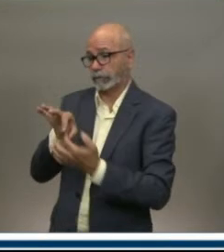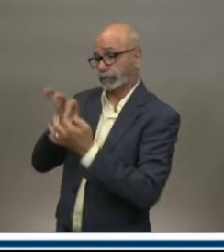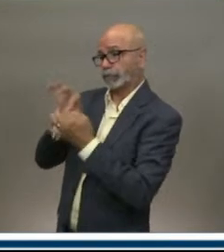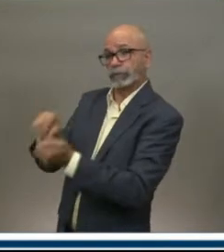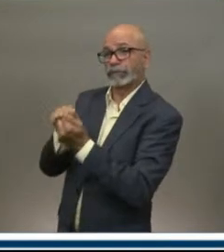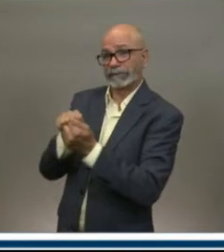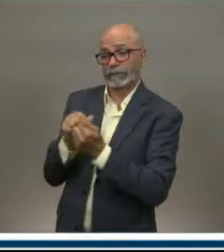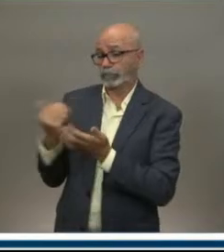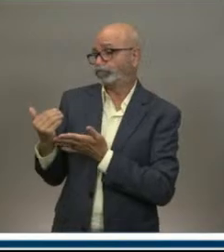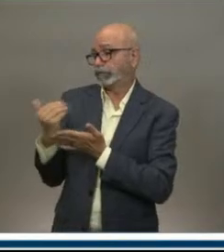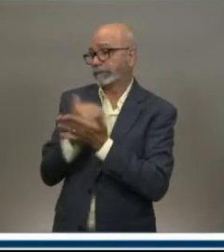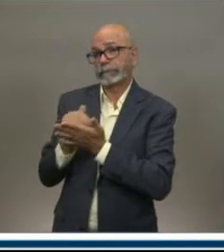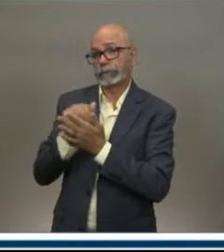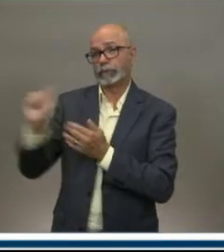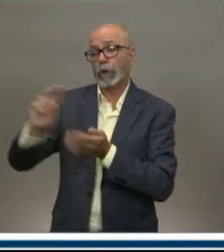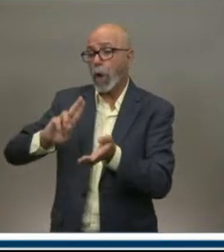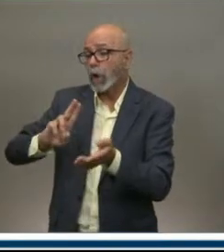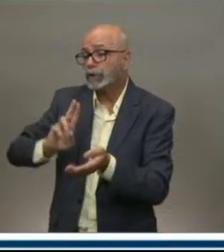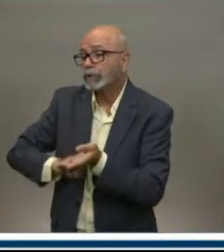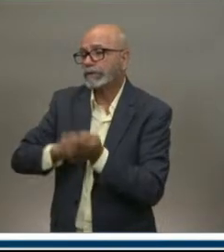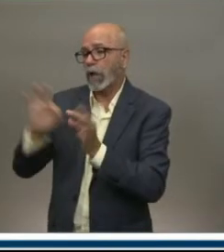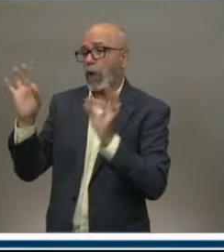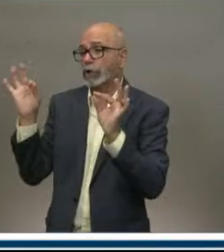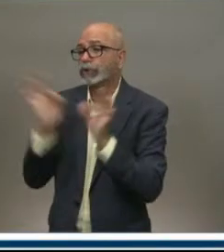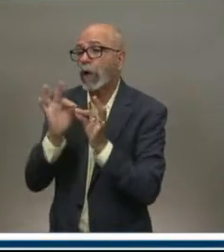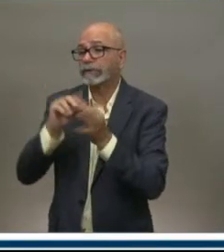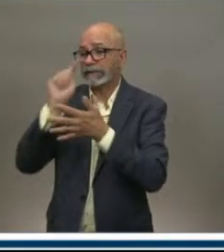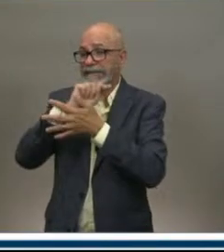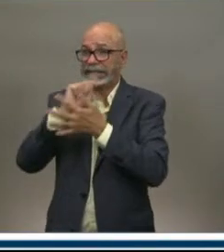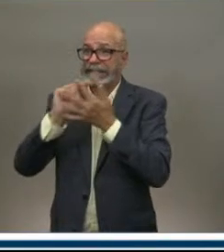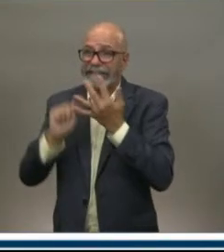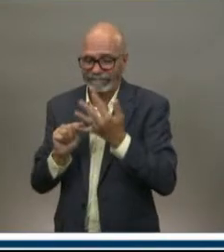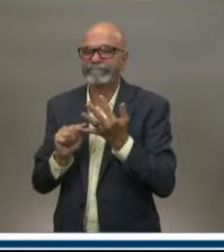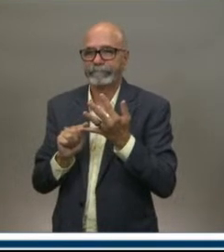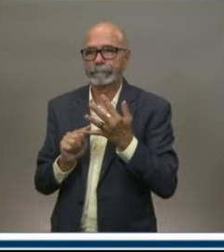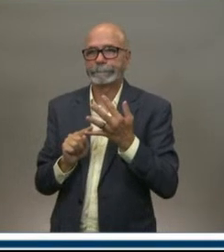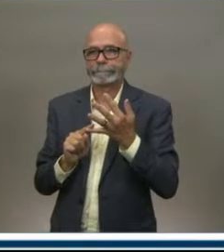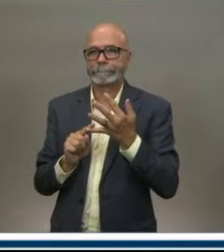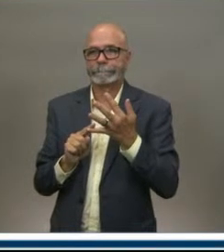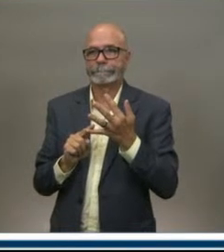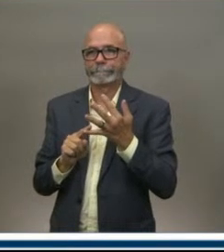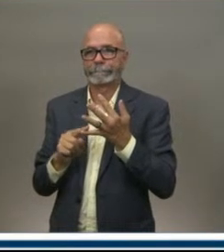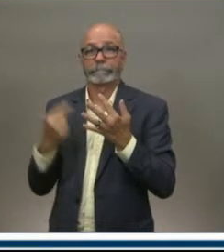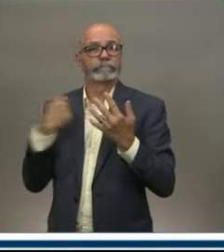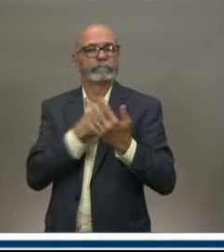forth, that was a commitment made in